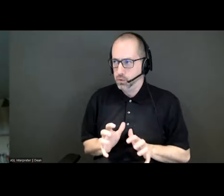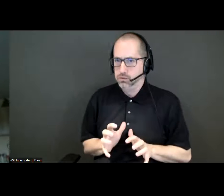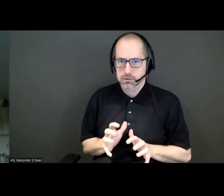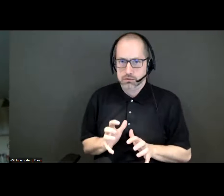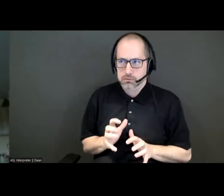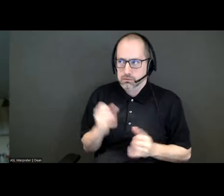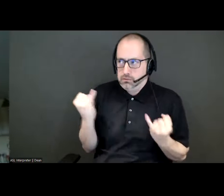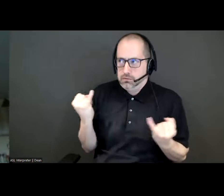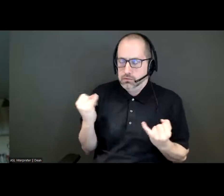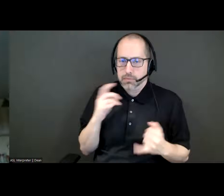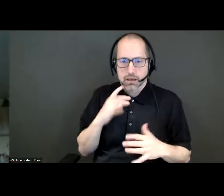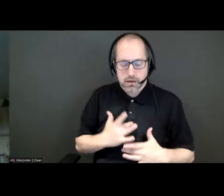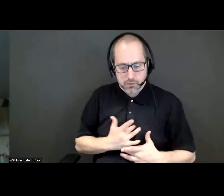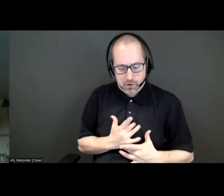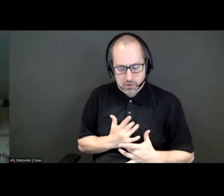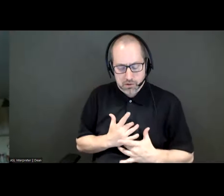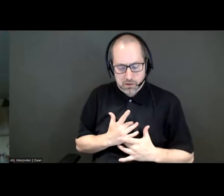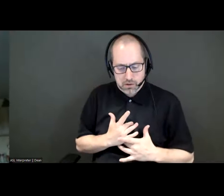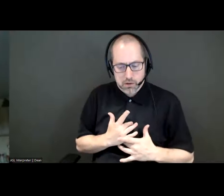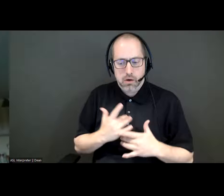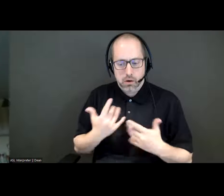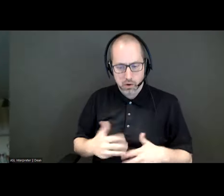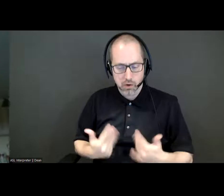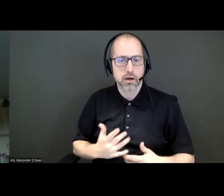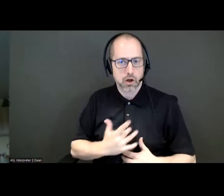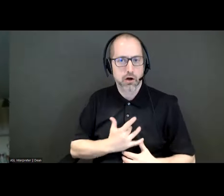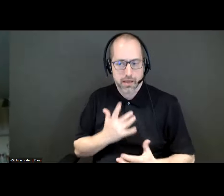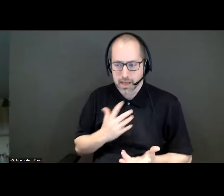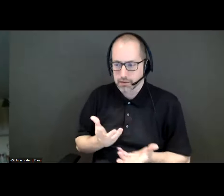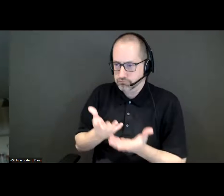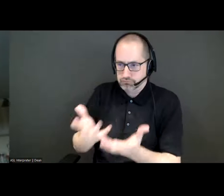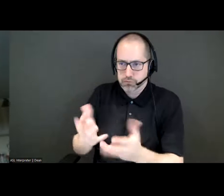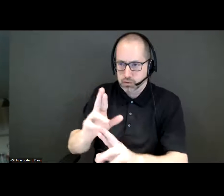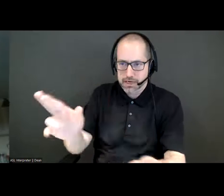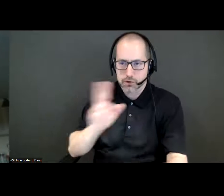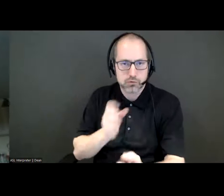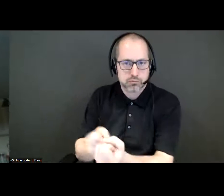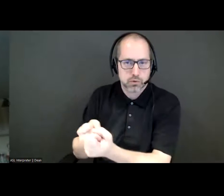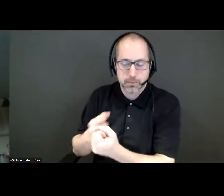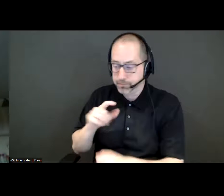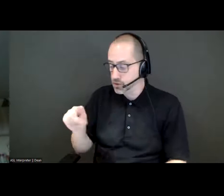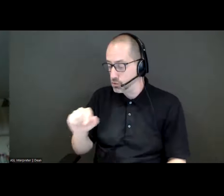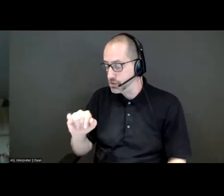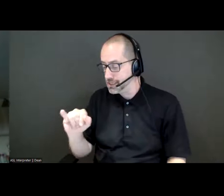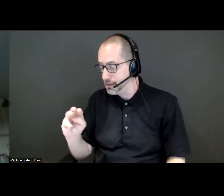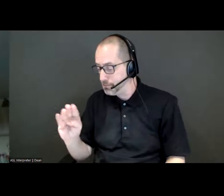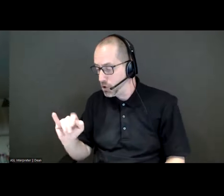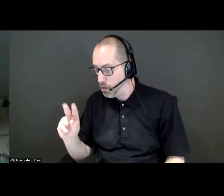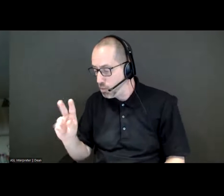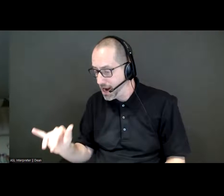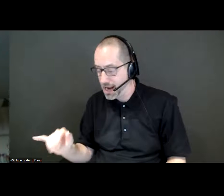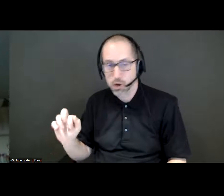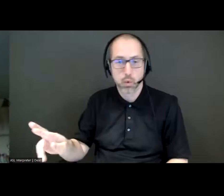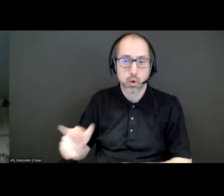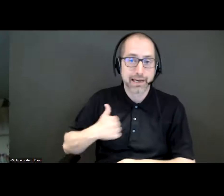available for a life in the future. So from whether it's Zimbabwe or rural communities of Canada or whatever,